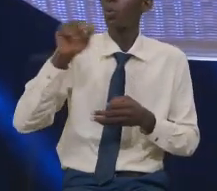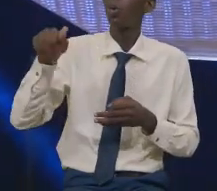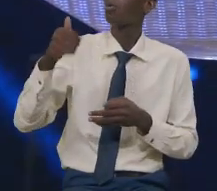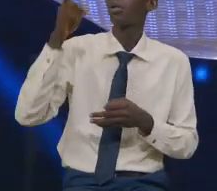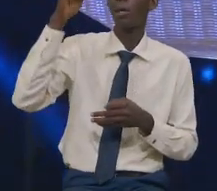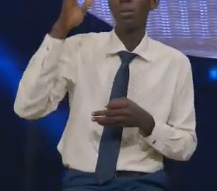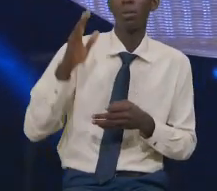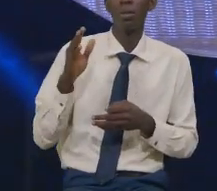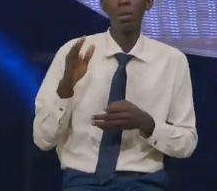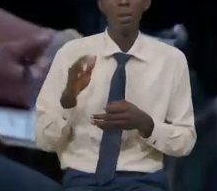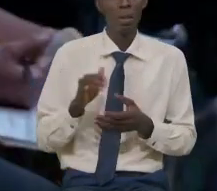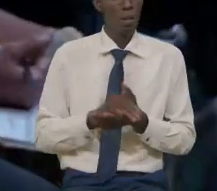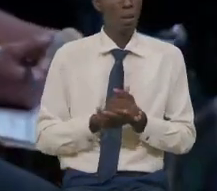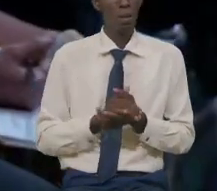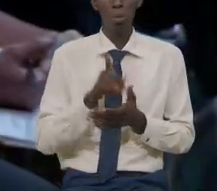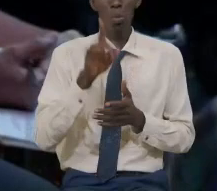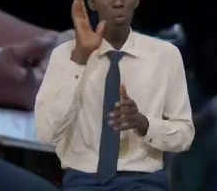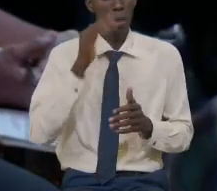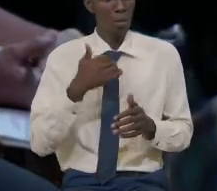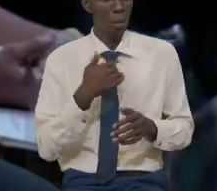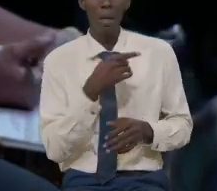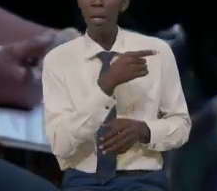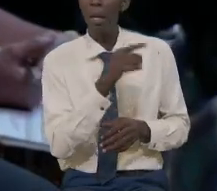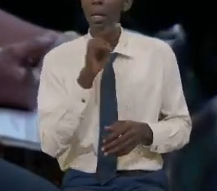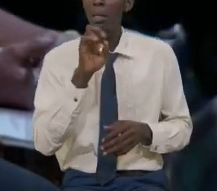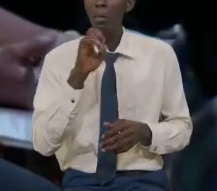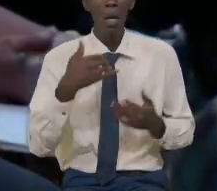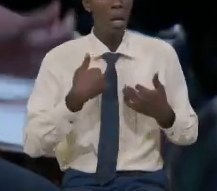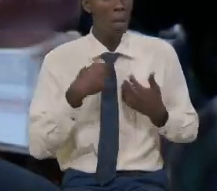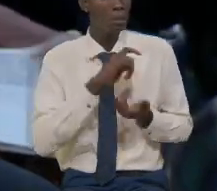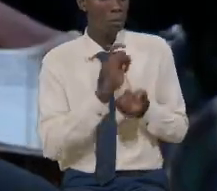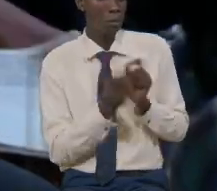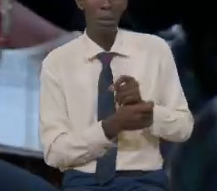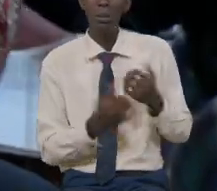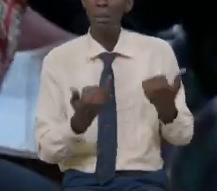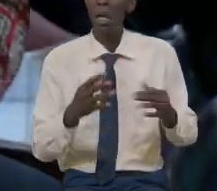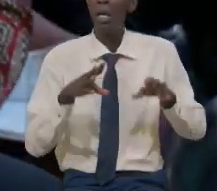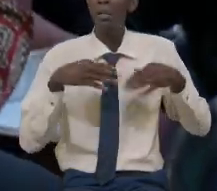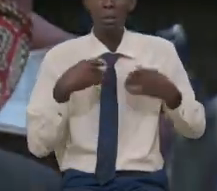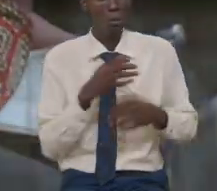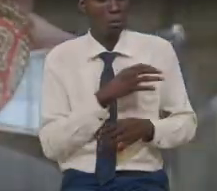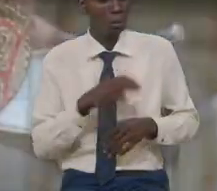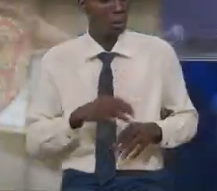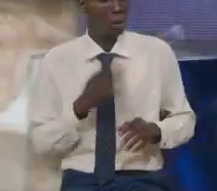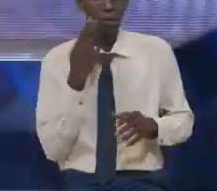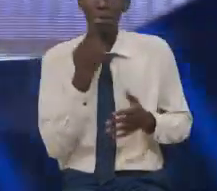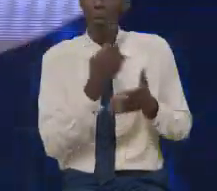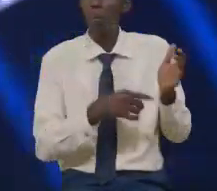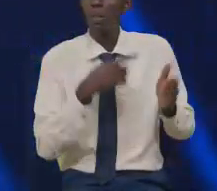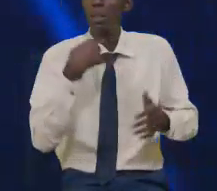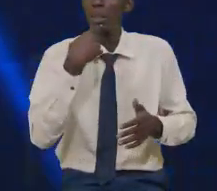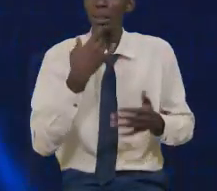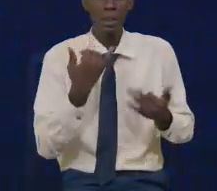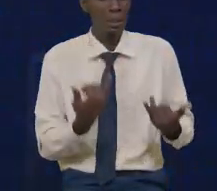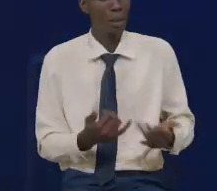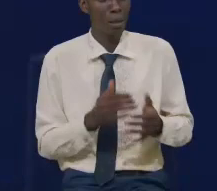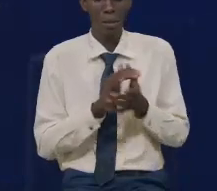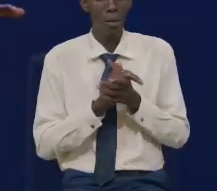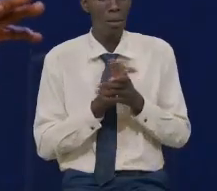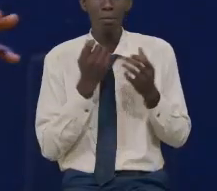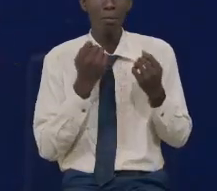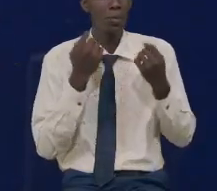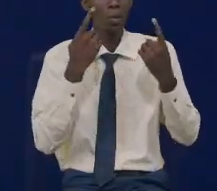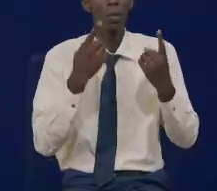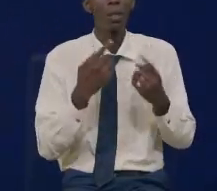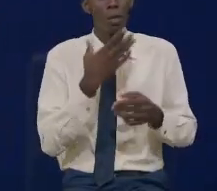said, that's a born-again man. That's a converted man. And people would like to take that man because of his authority and